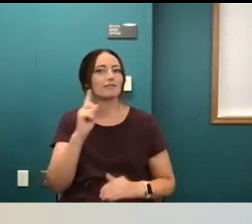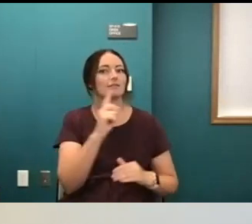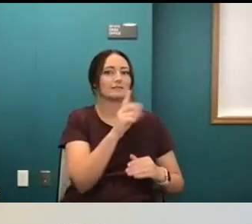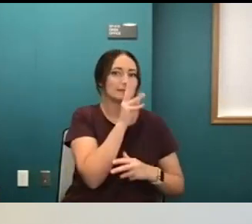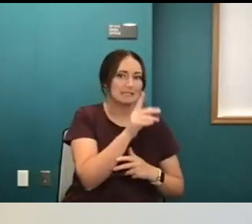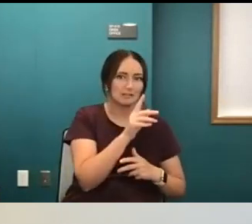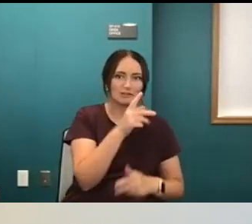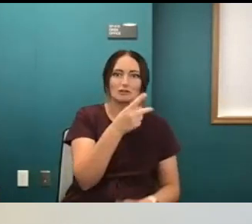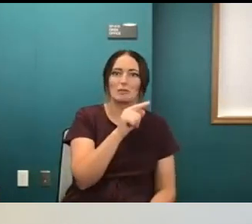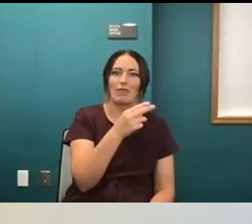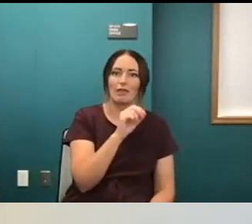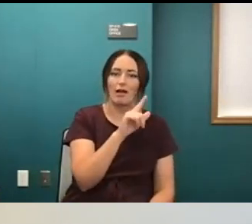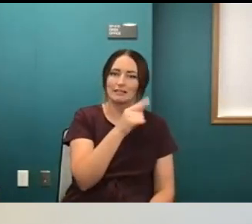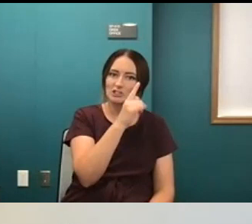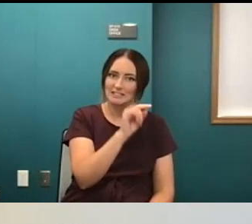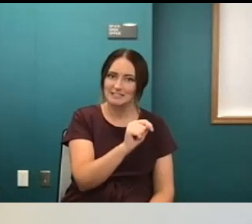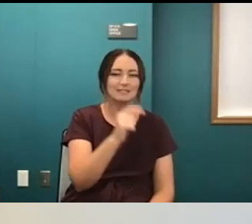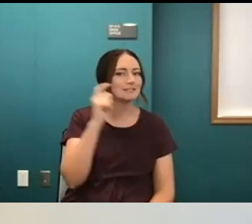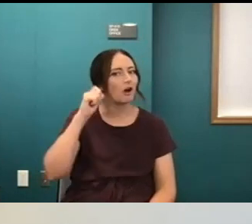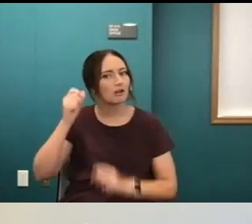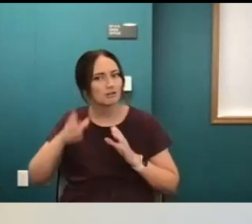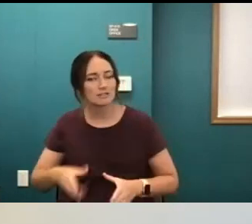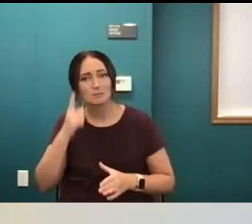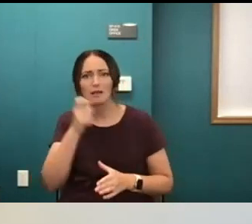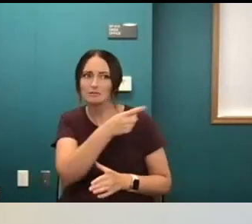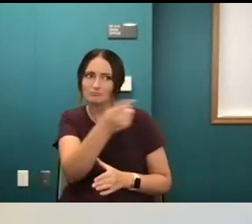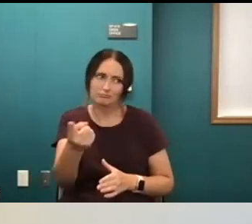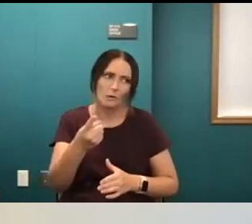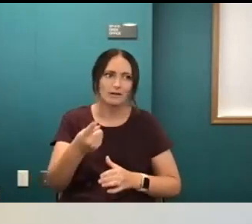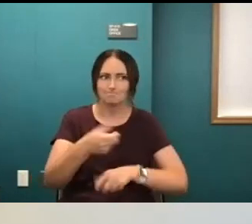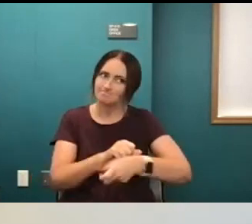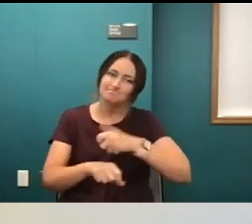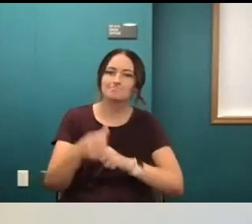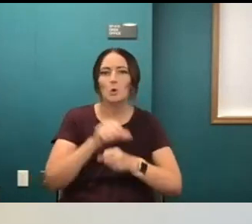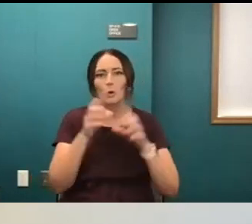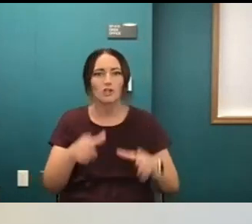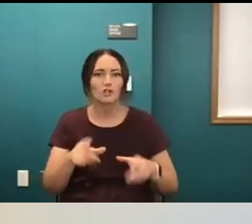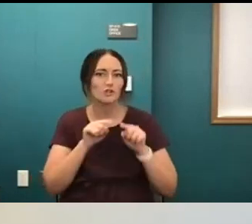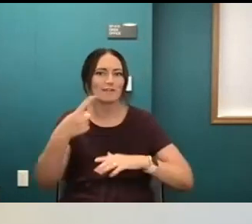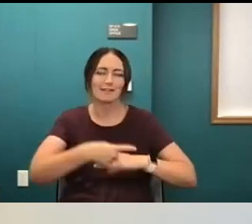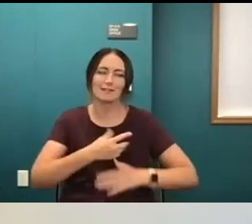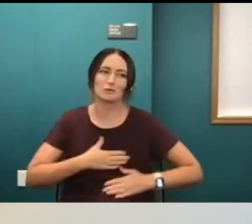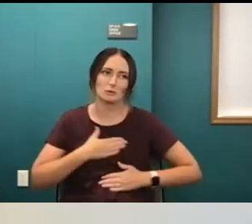pathologists, because you guys are the troops on the ground during the school day. So we appreciate you and everything you guys do.